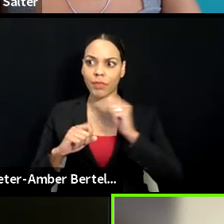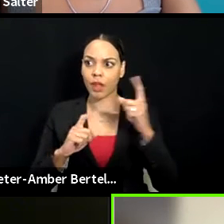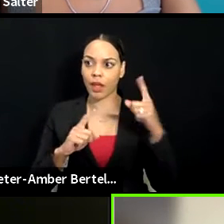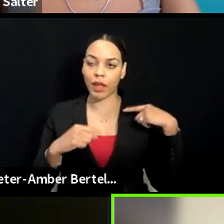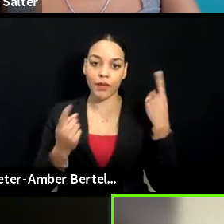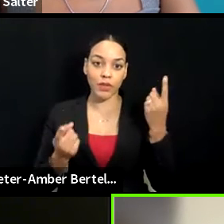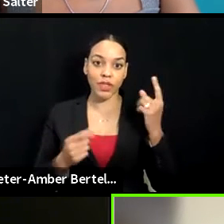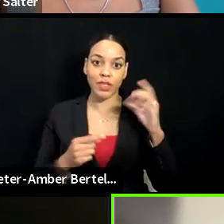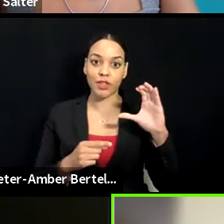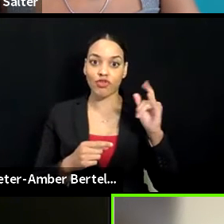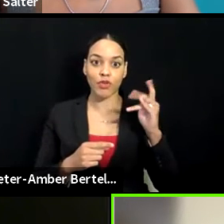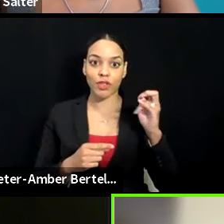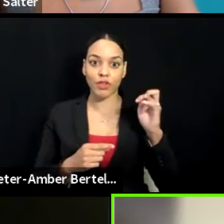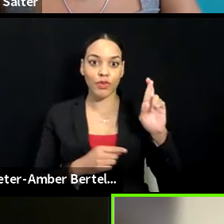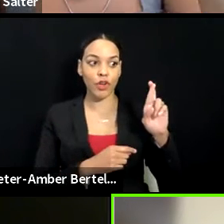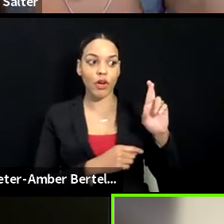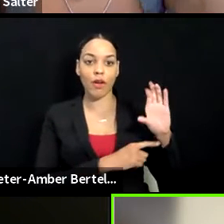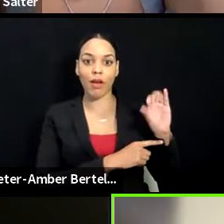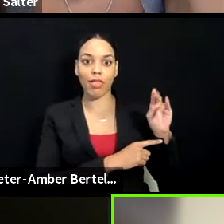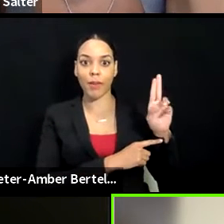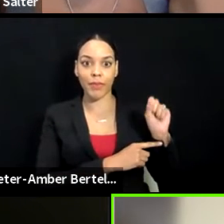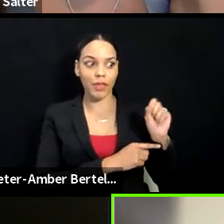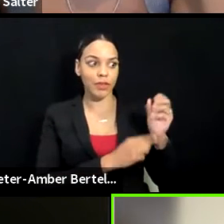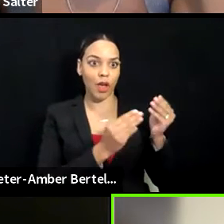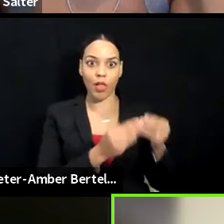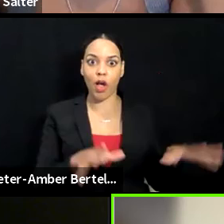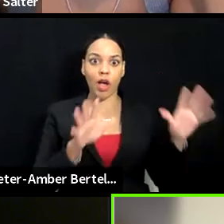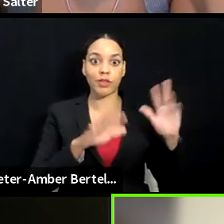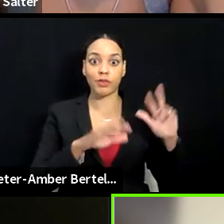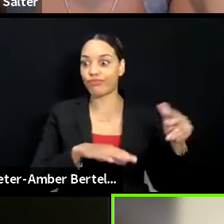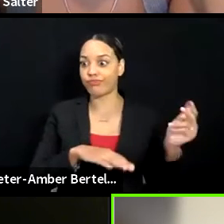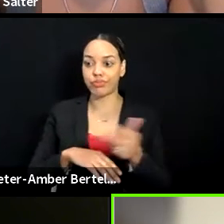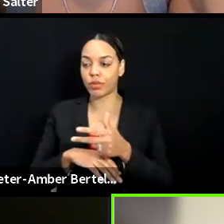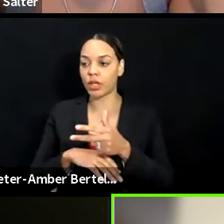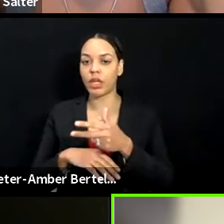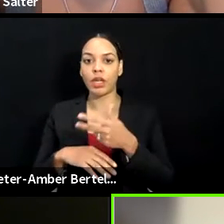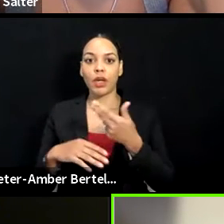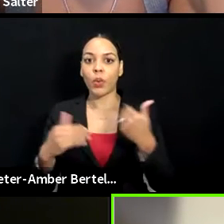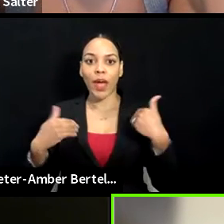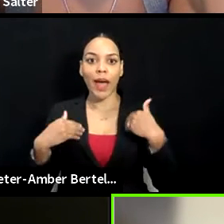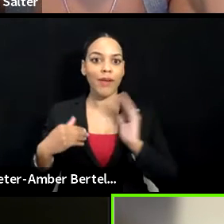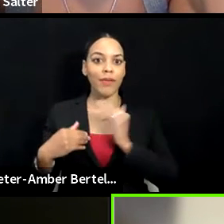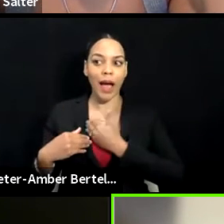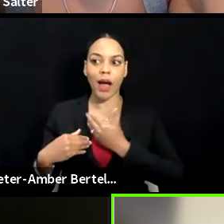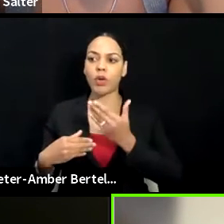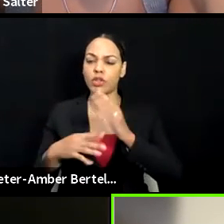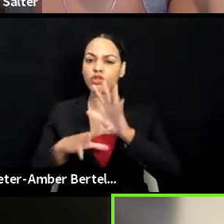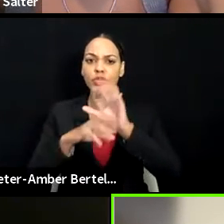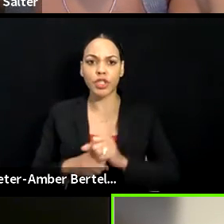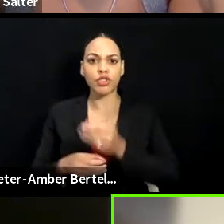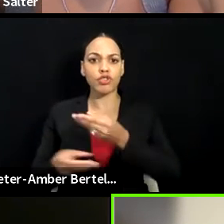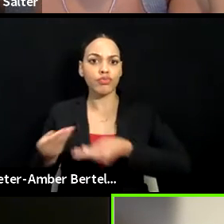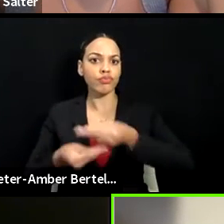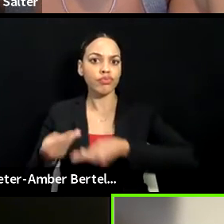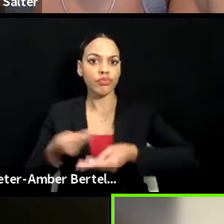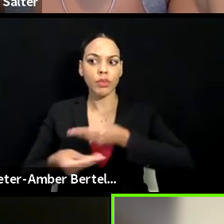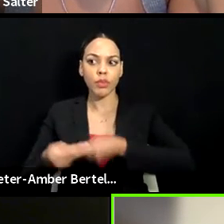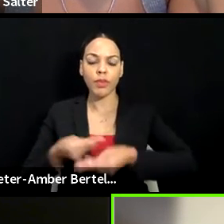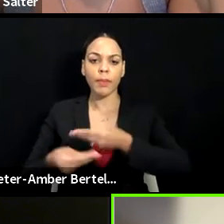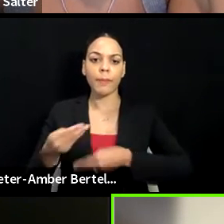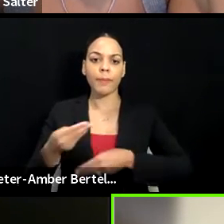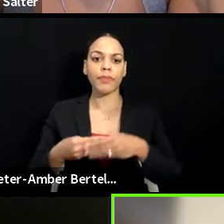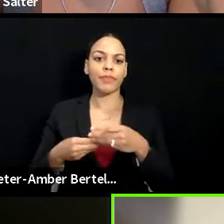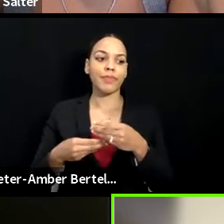in the ocean, because we've had our traditional forms of commerce and ways of life and trade. And then we've had